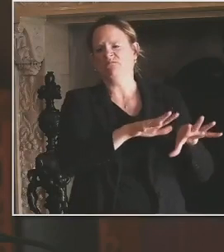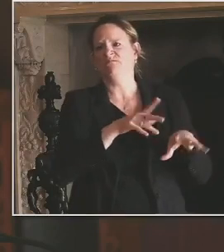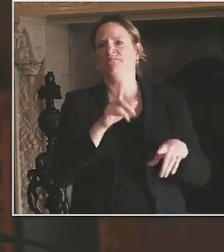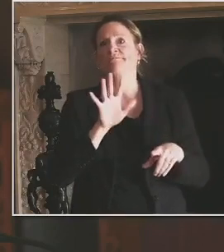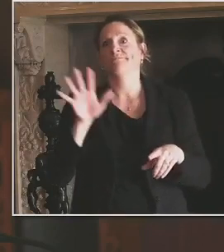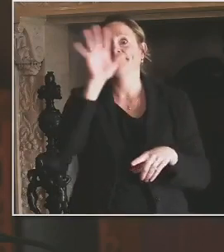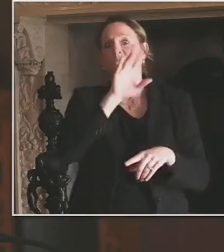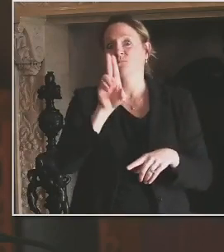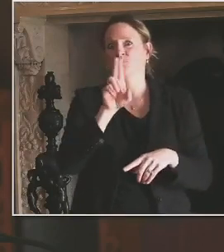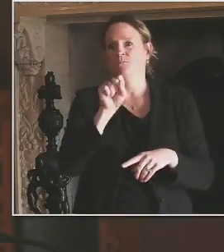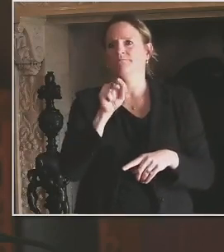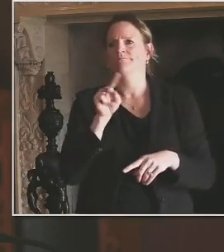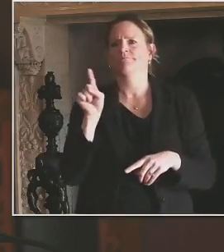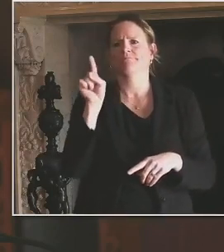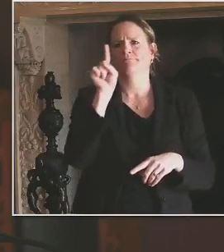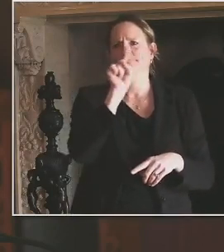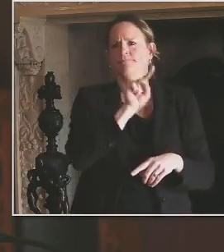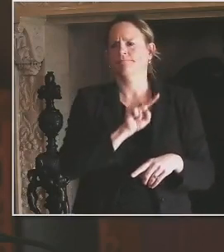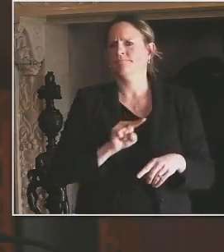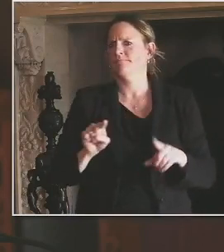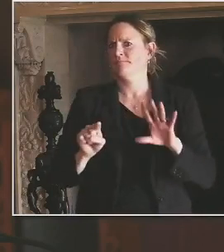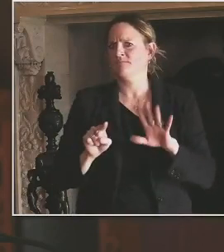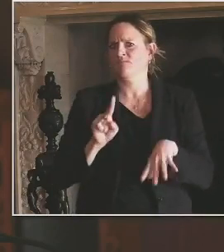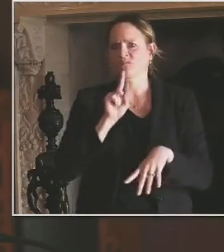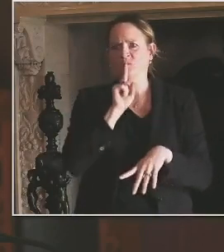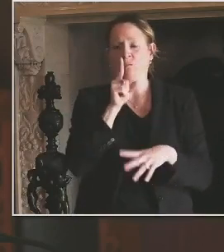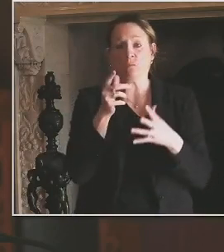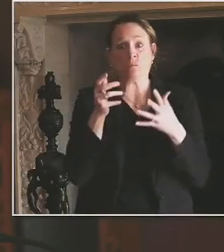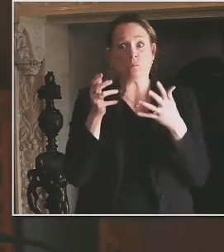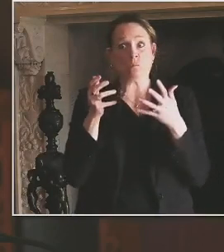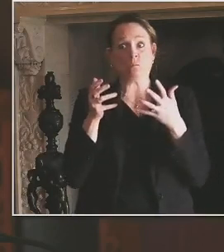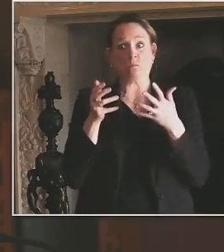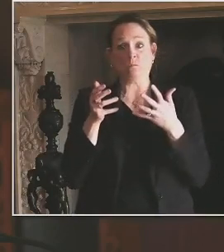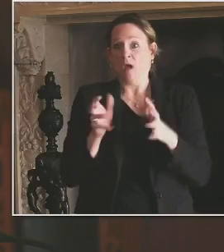certainly don't want to get to that point. And so